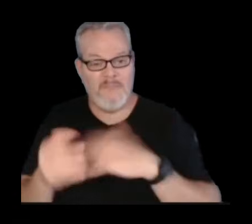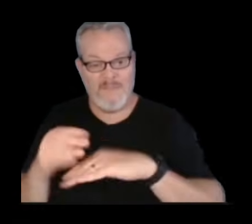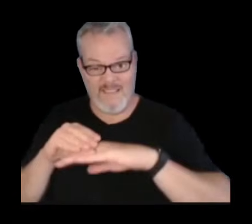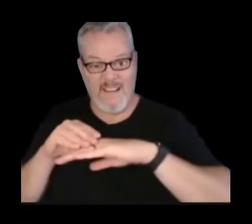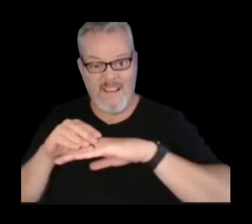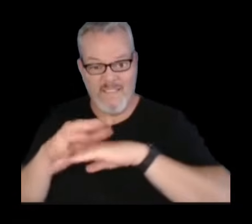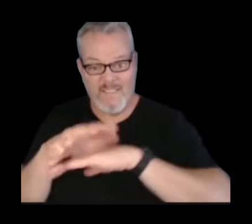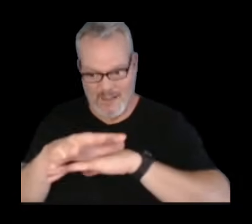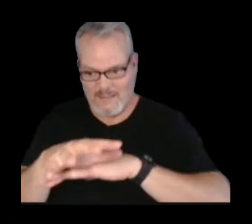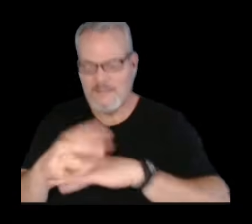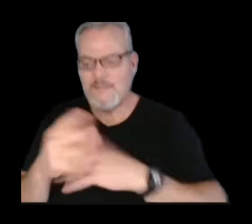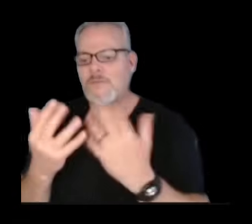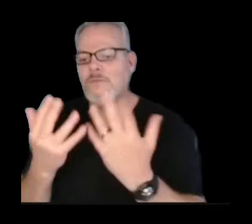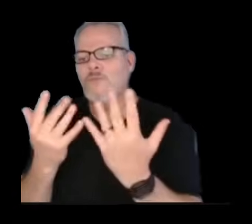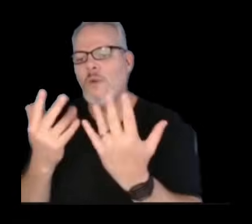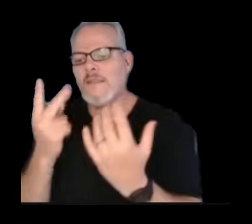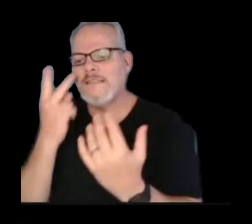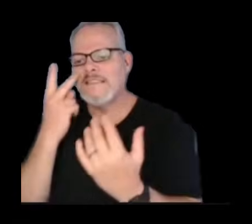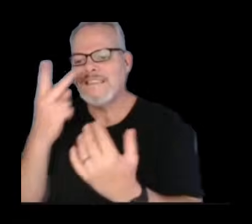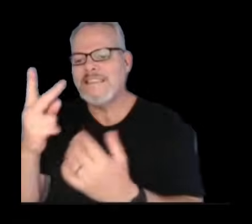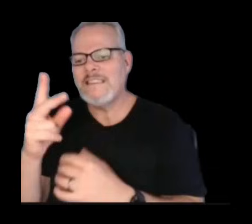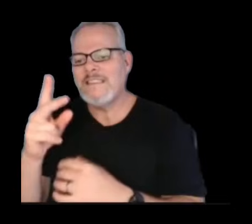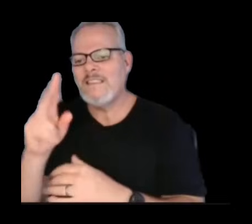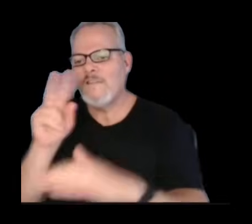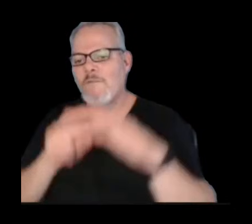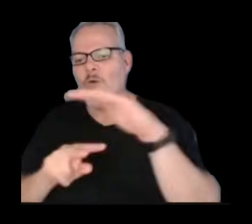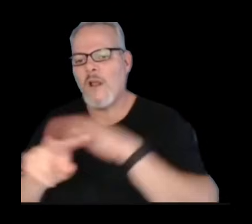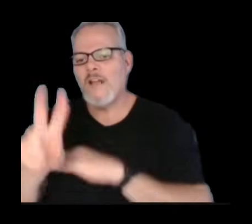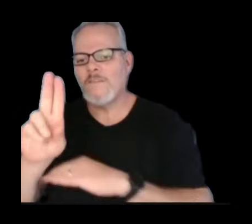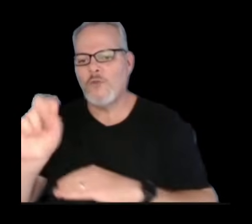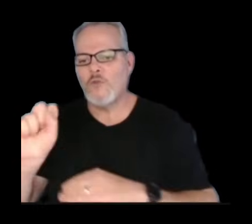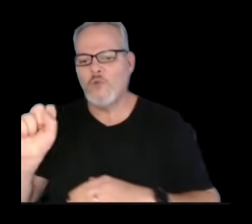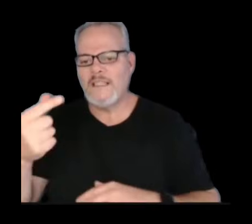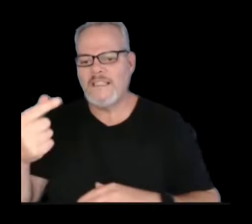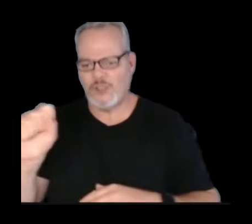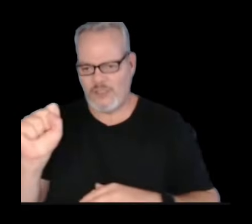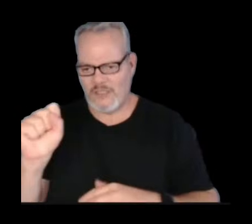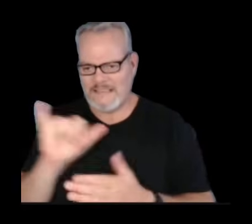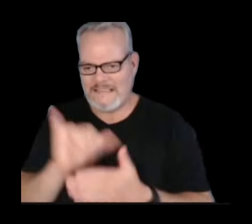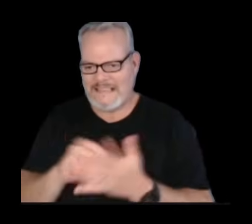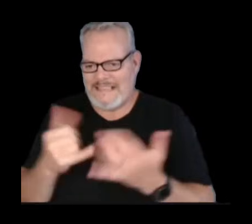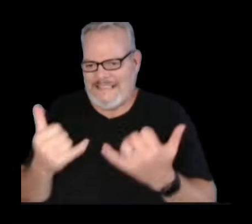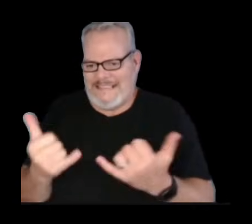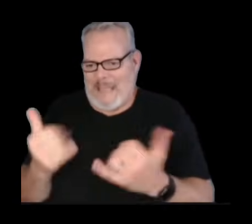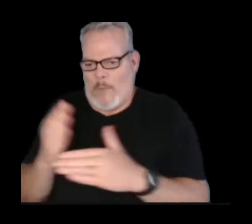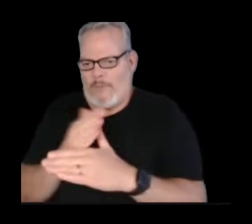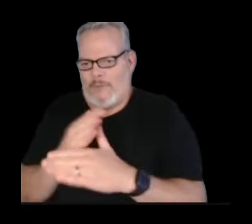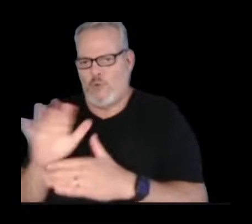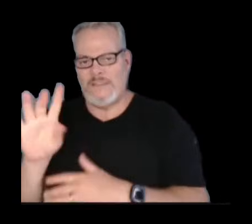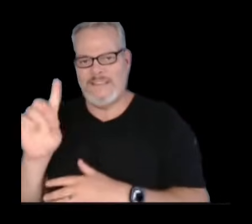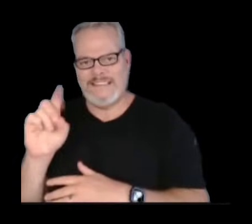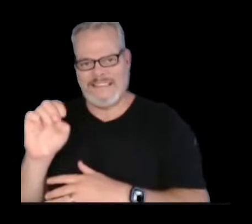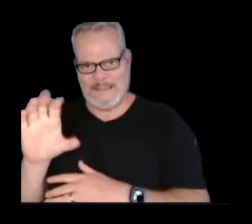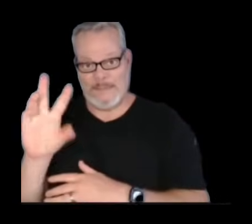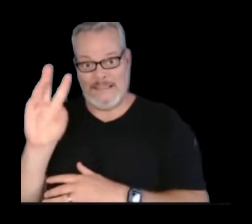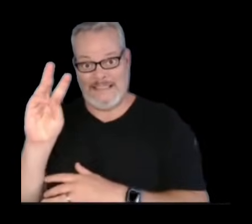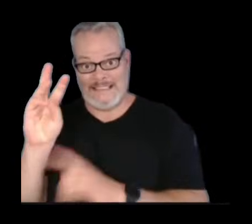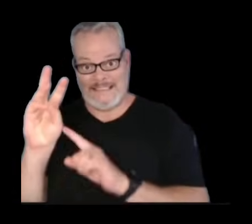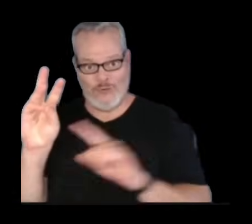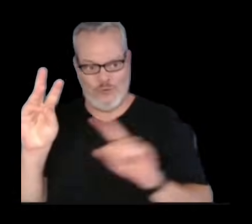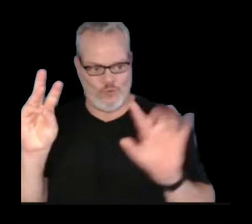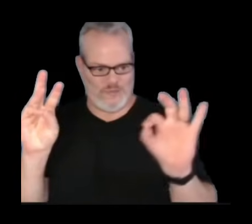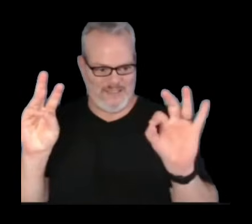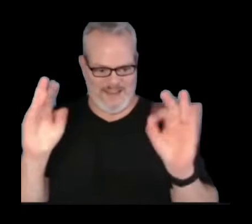from the USGS, which currently is between December 6th and 9th based on the ground deformation models